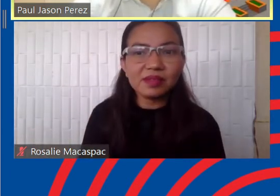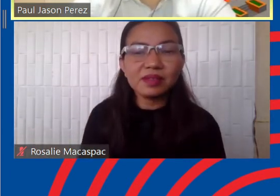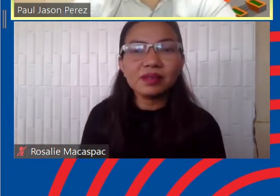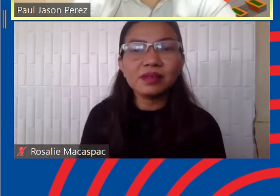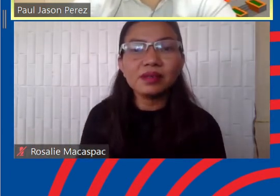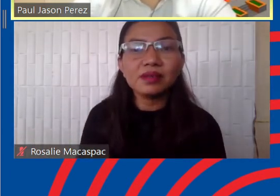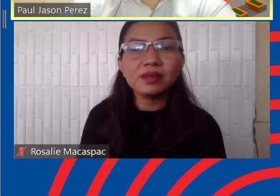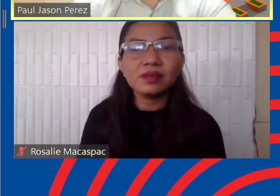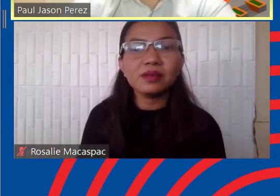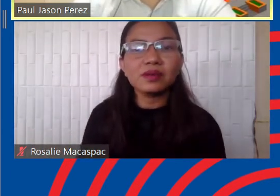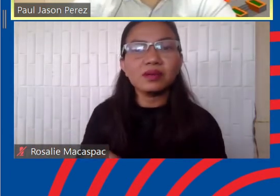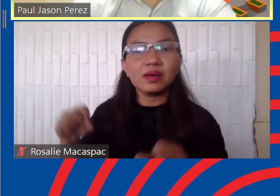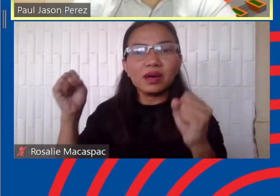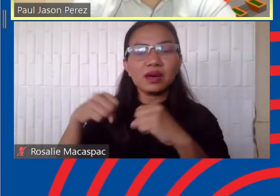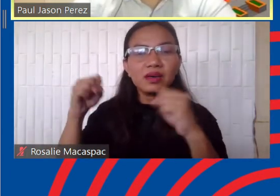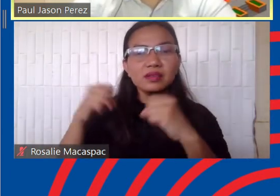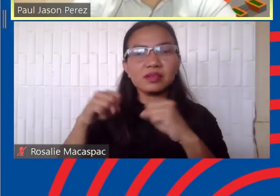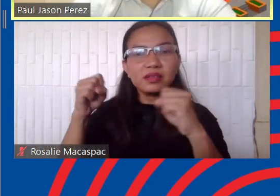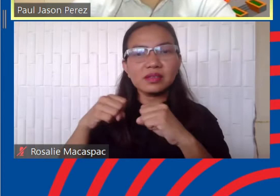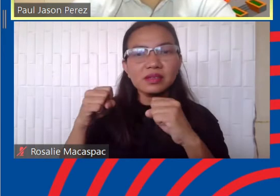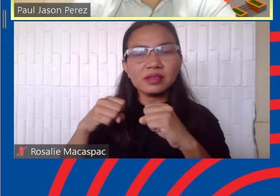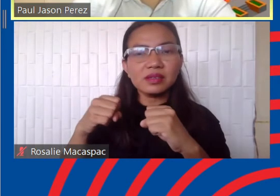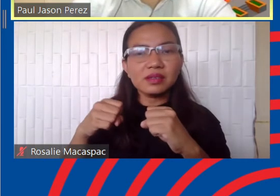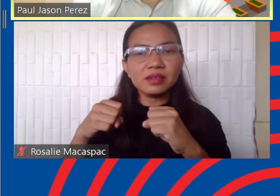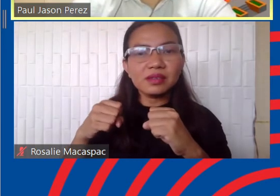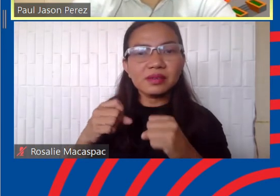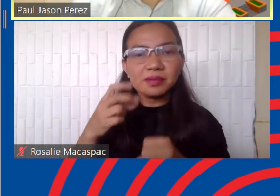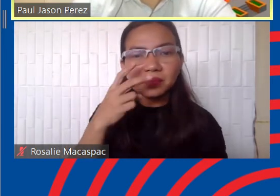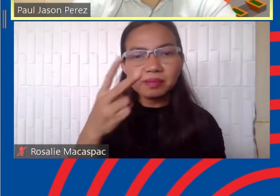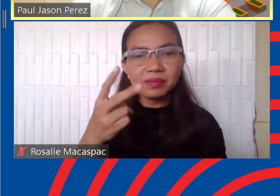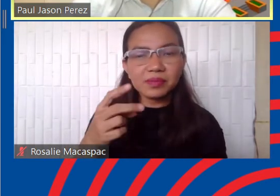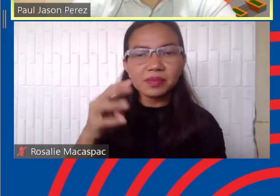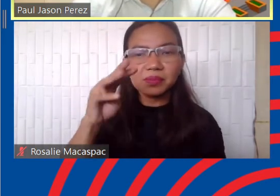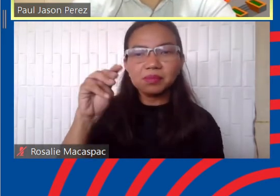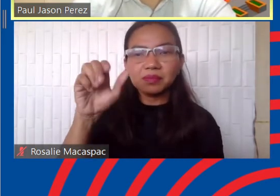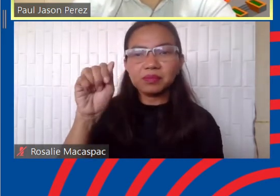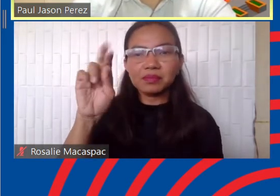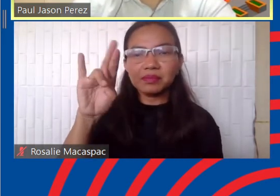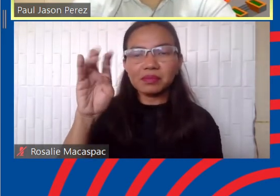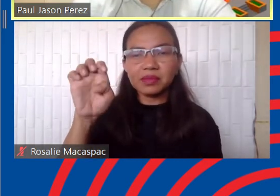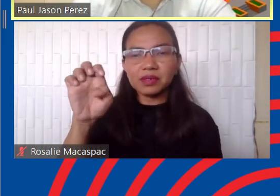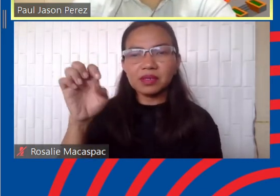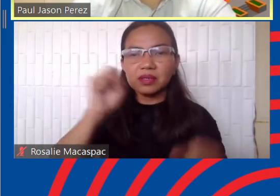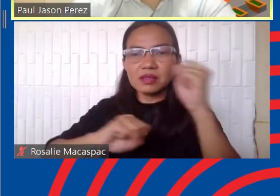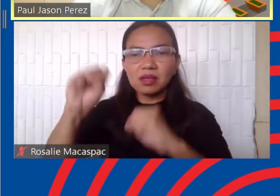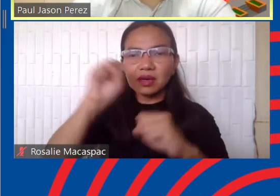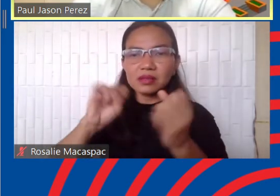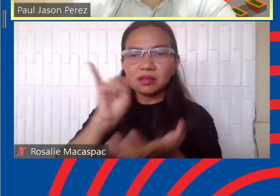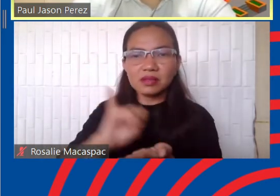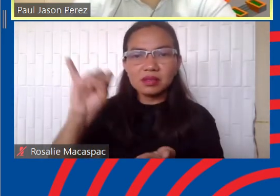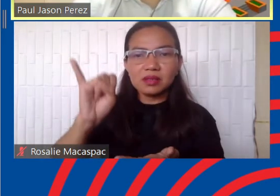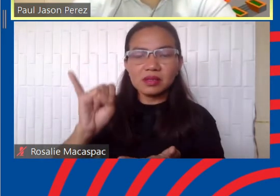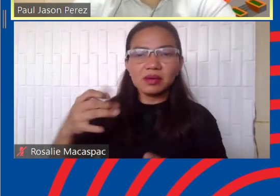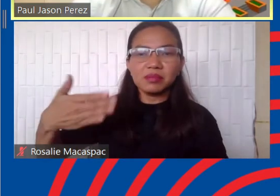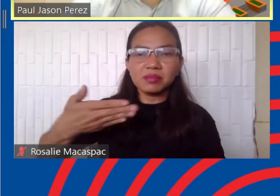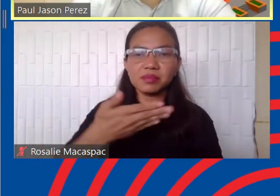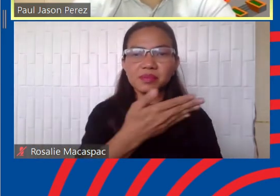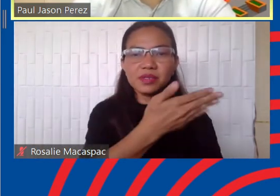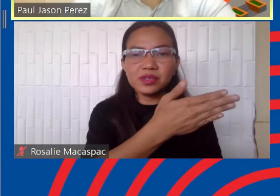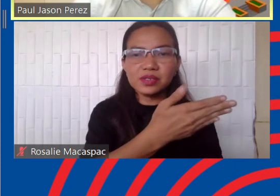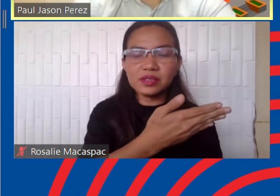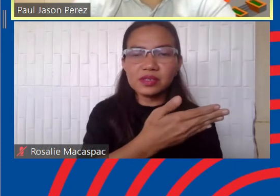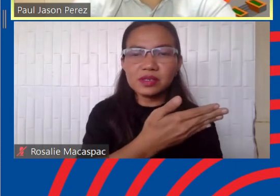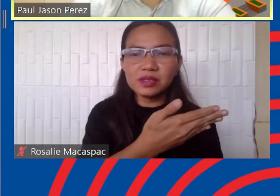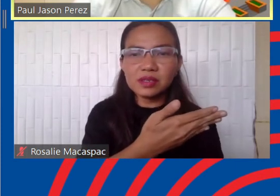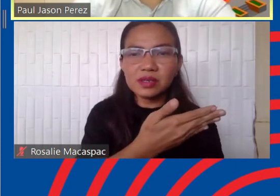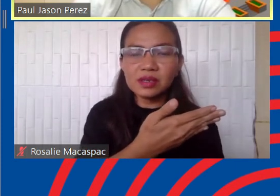this is from a previous project by the Marine Science Institute. There's the fish base, where the